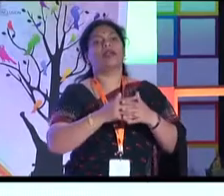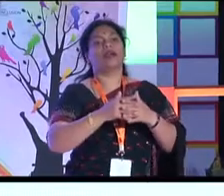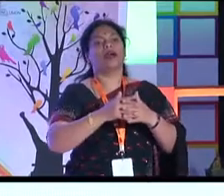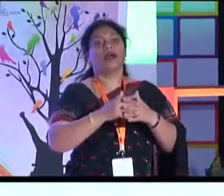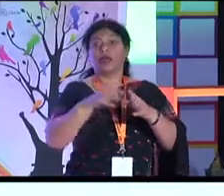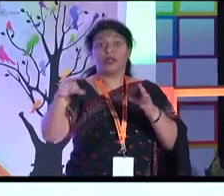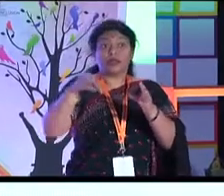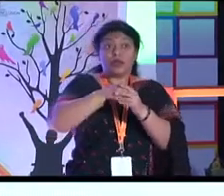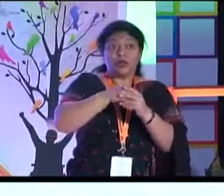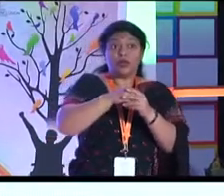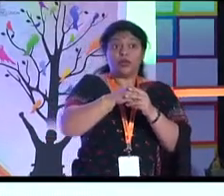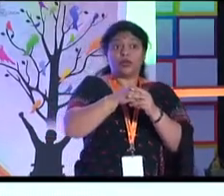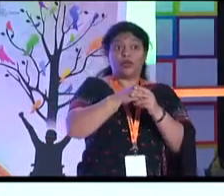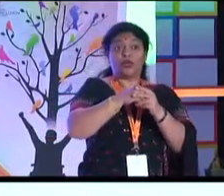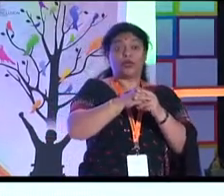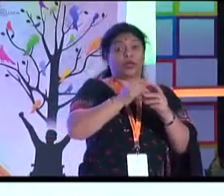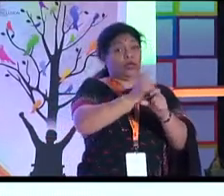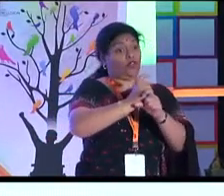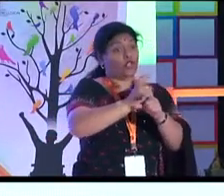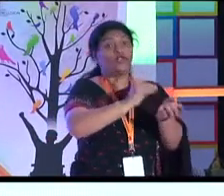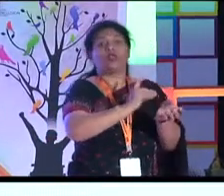including the cost of the caregiver.